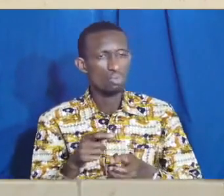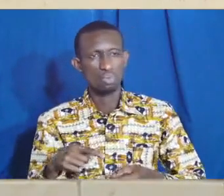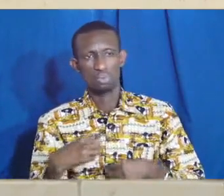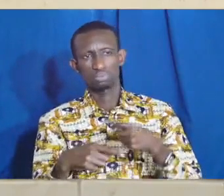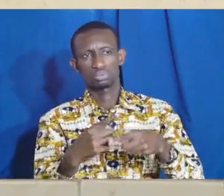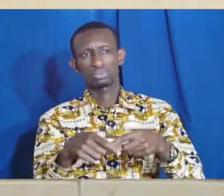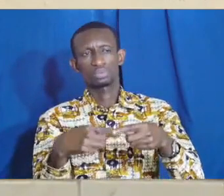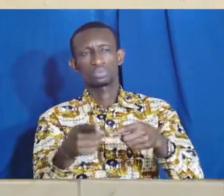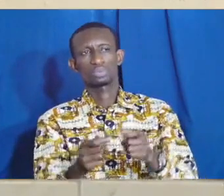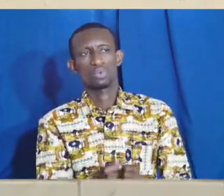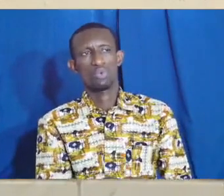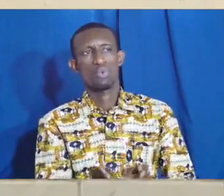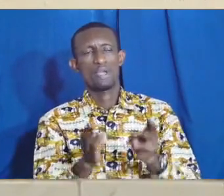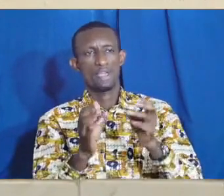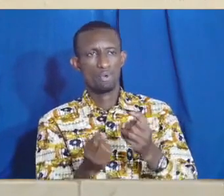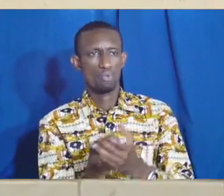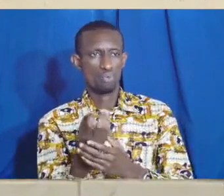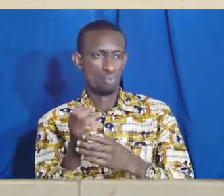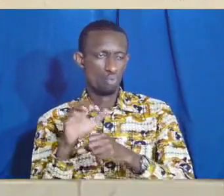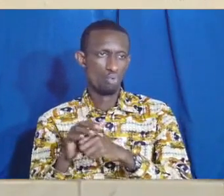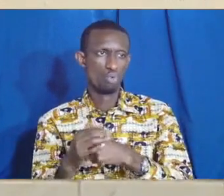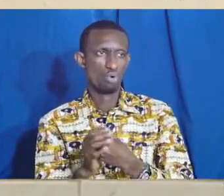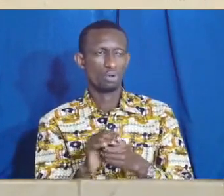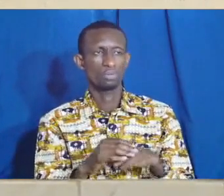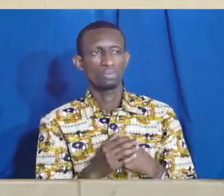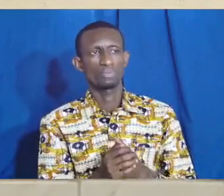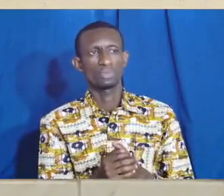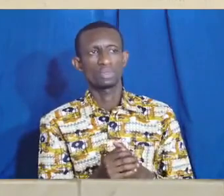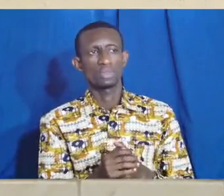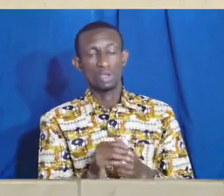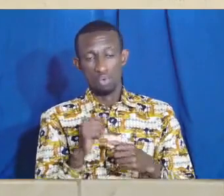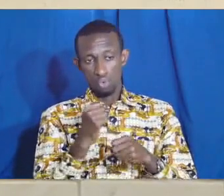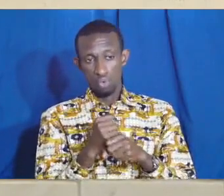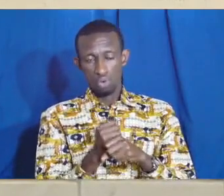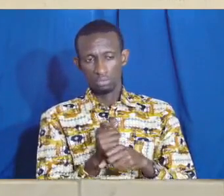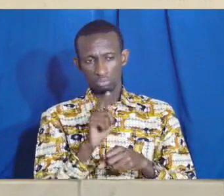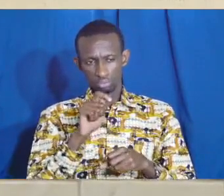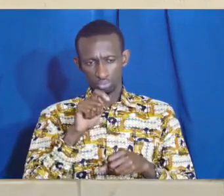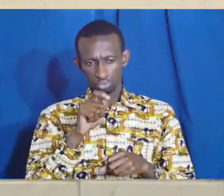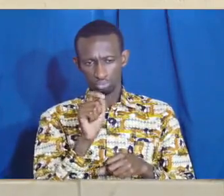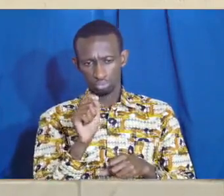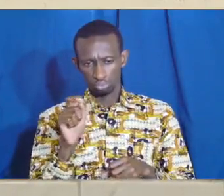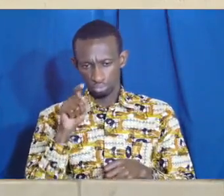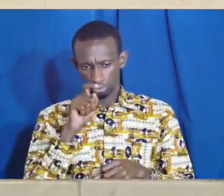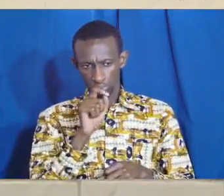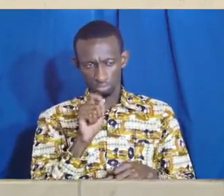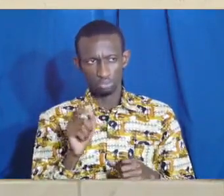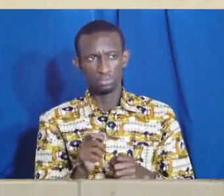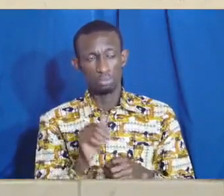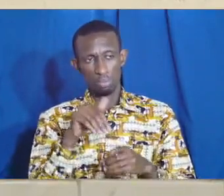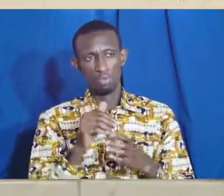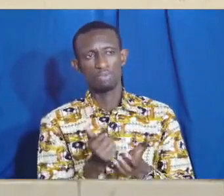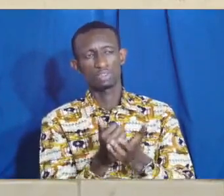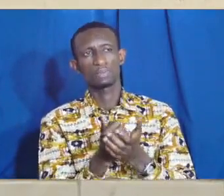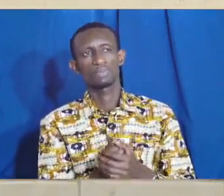the decomposers, we have the bacteria and fungi, and for them to participate in the action of decomposing some organic